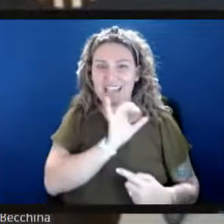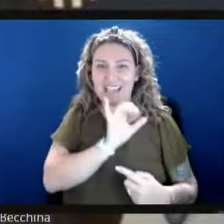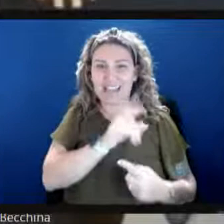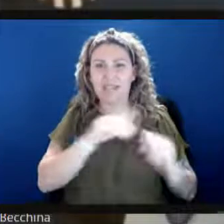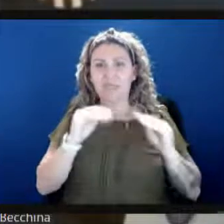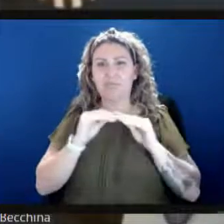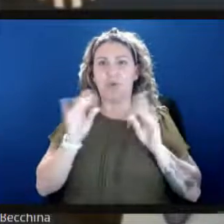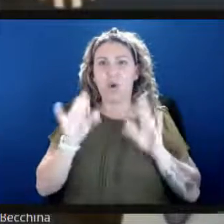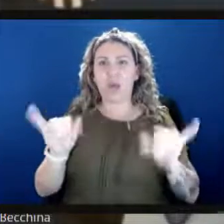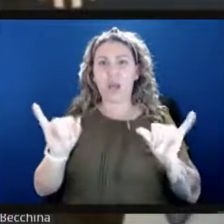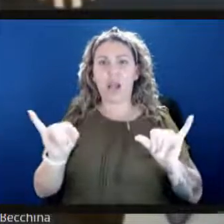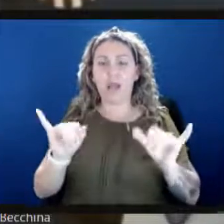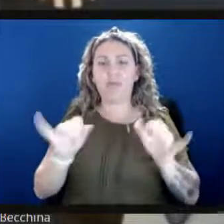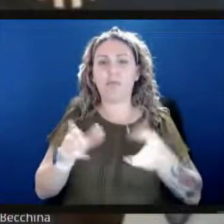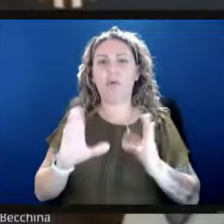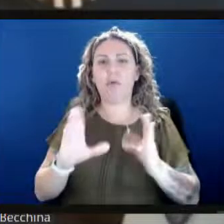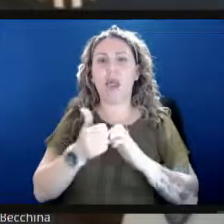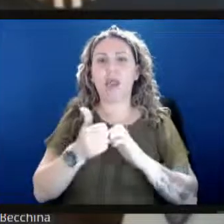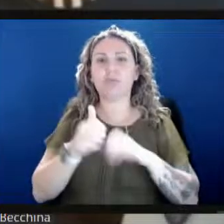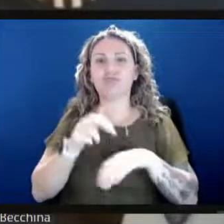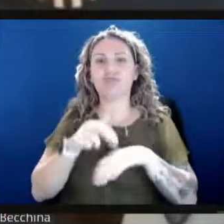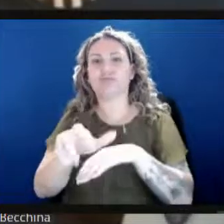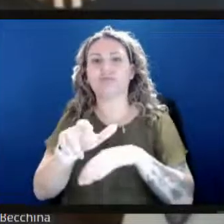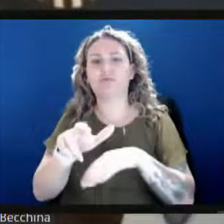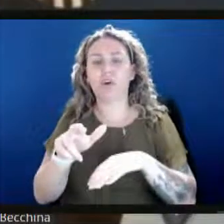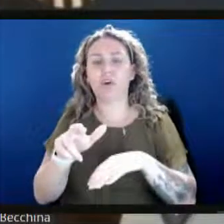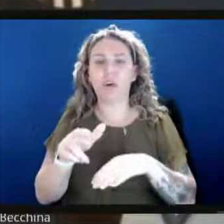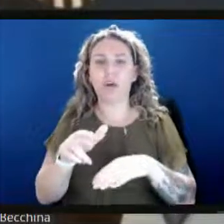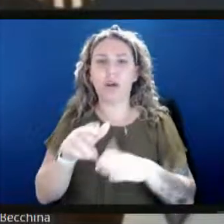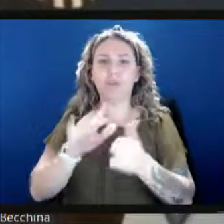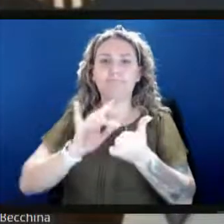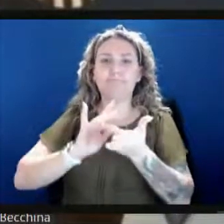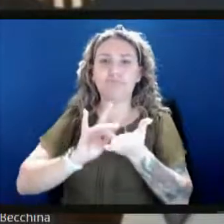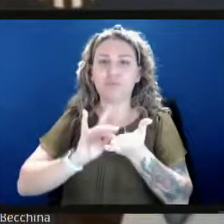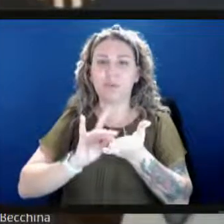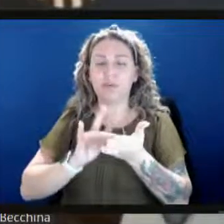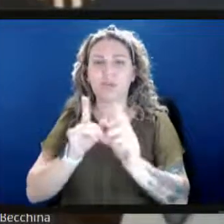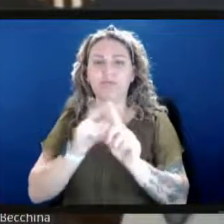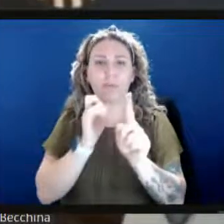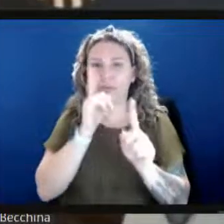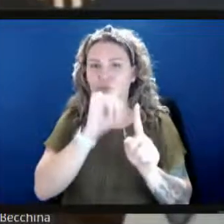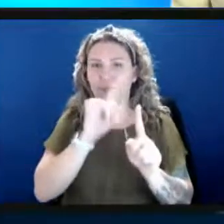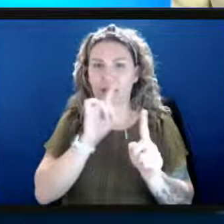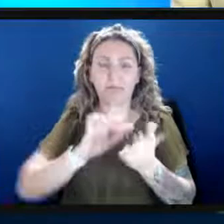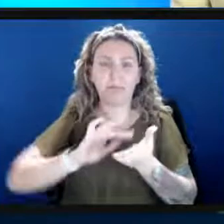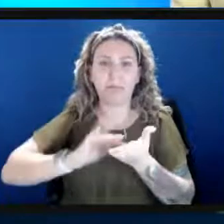of referring to a drug death from a fake pill is by poisoning.